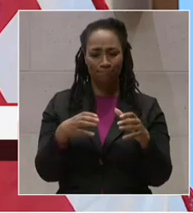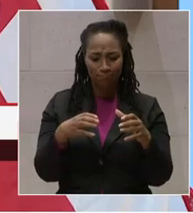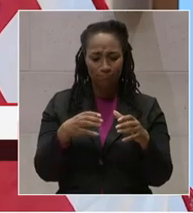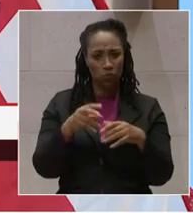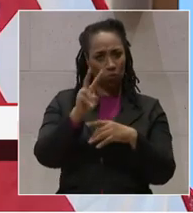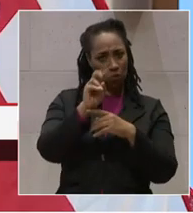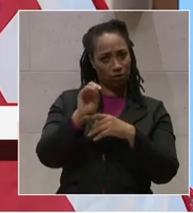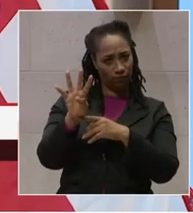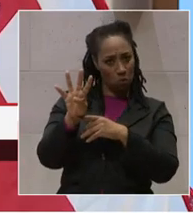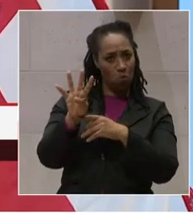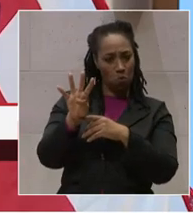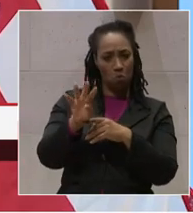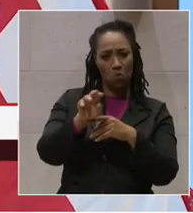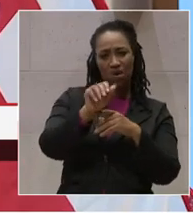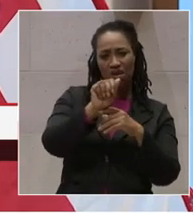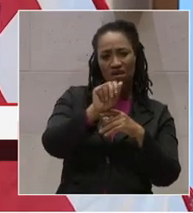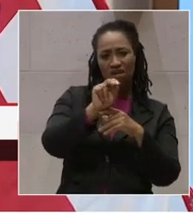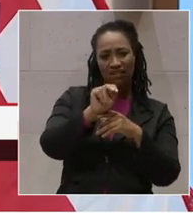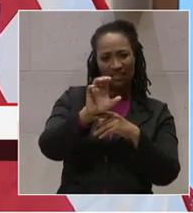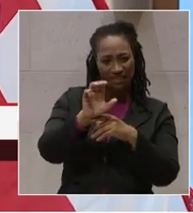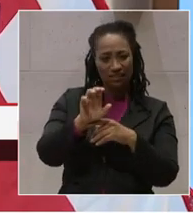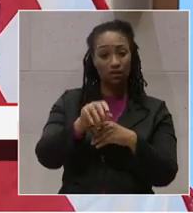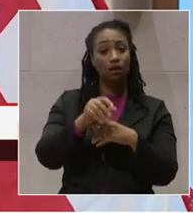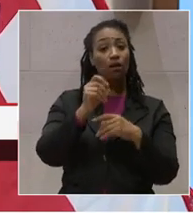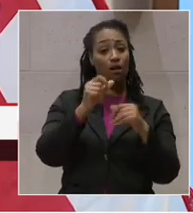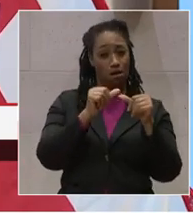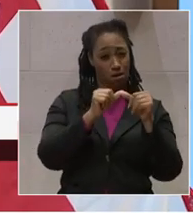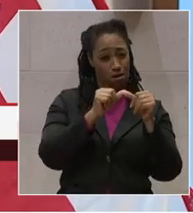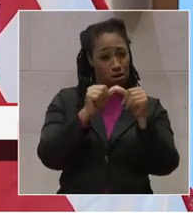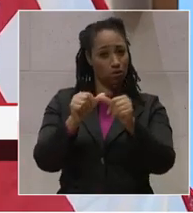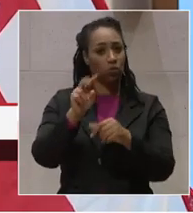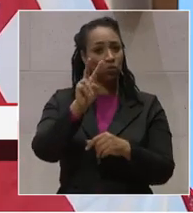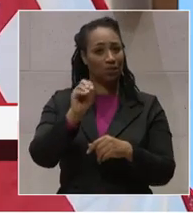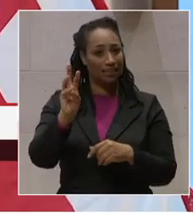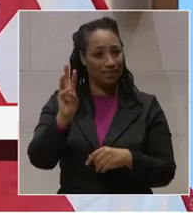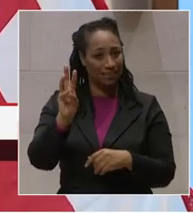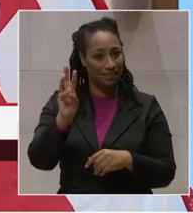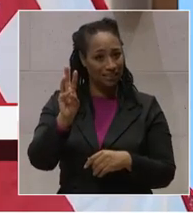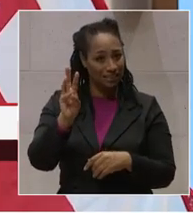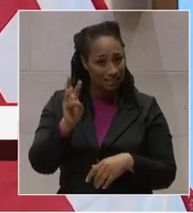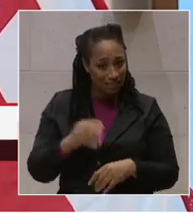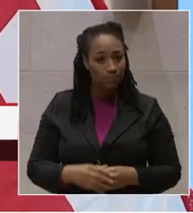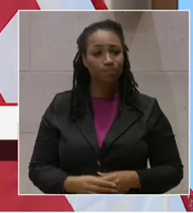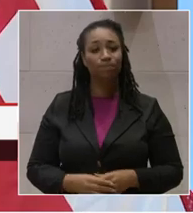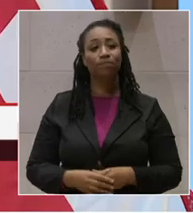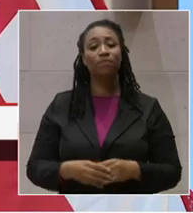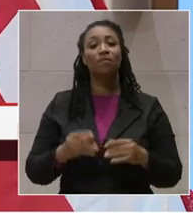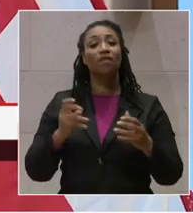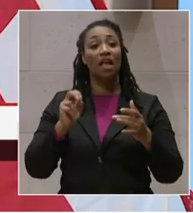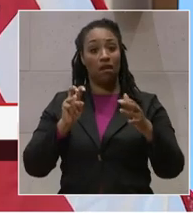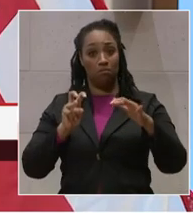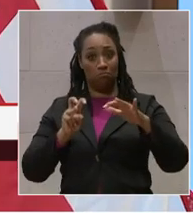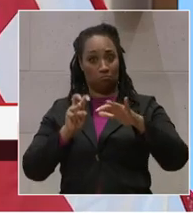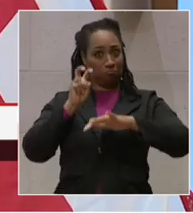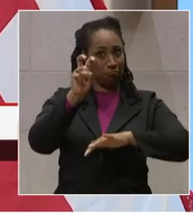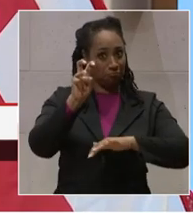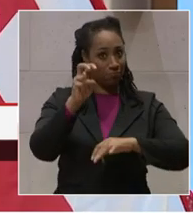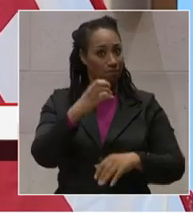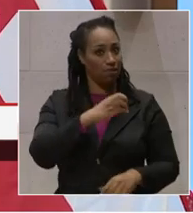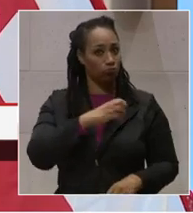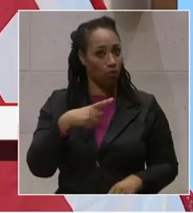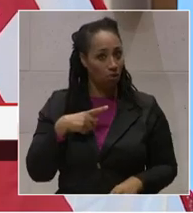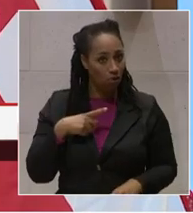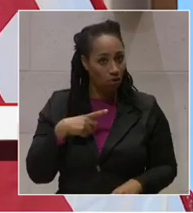2006, and then moved on to the D.C. City Council. The mayor is D.C.'s 7th